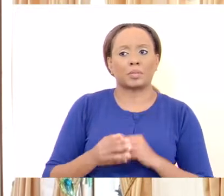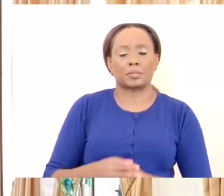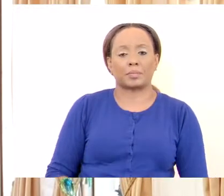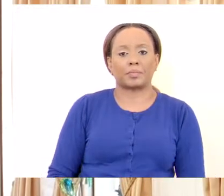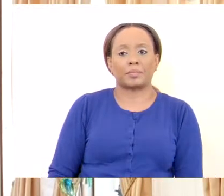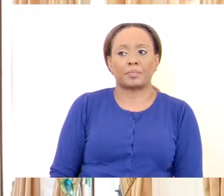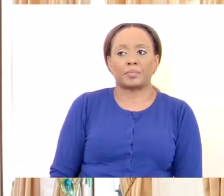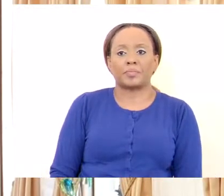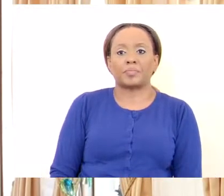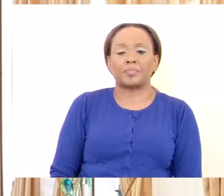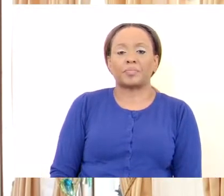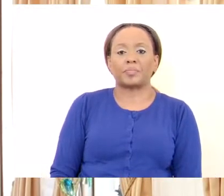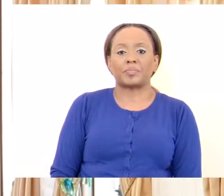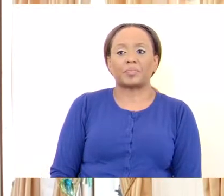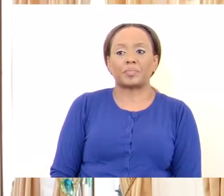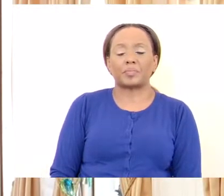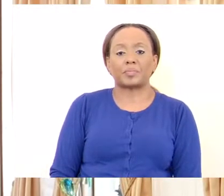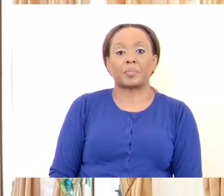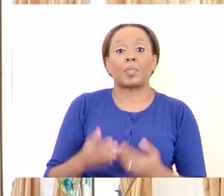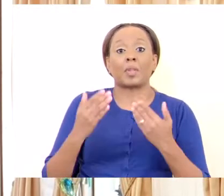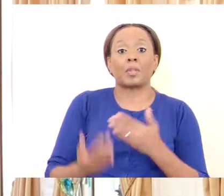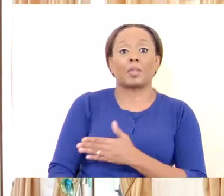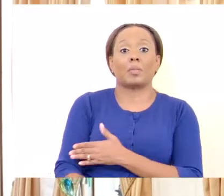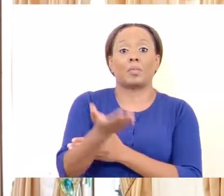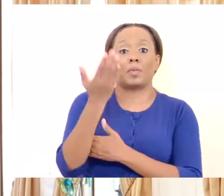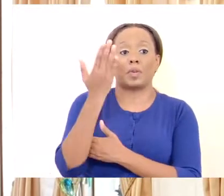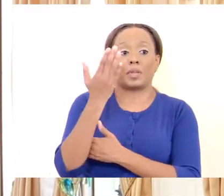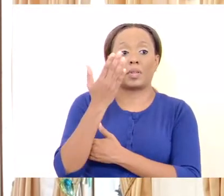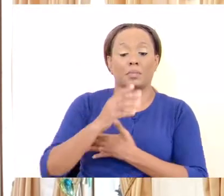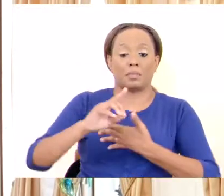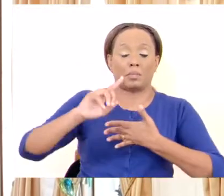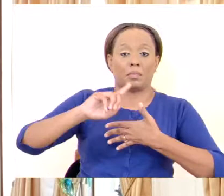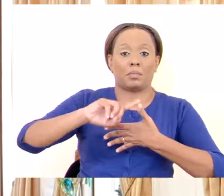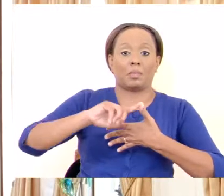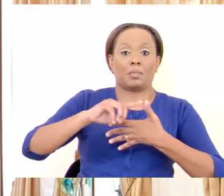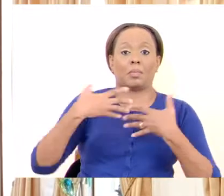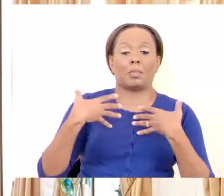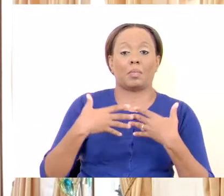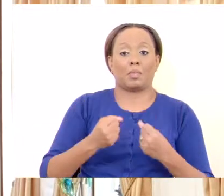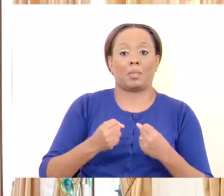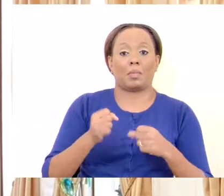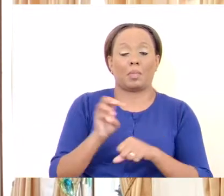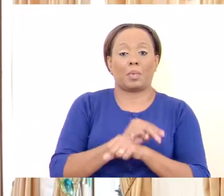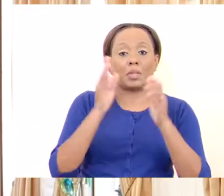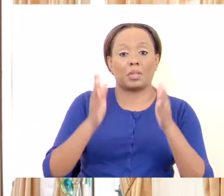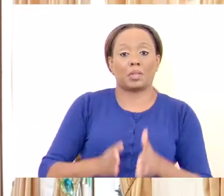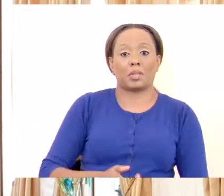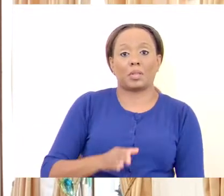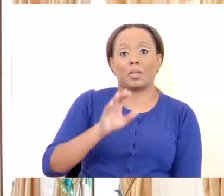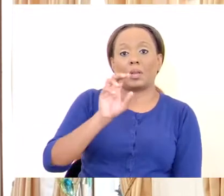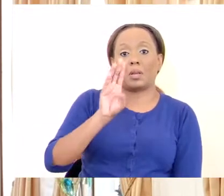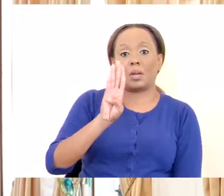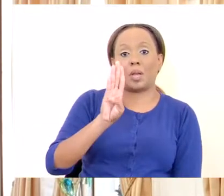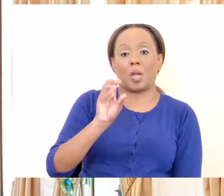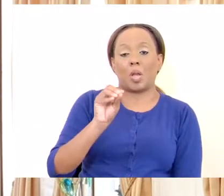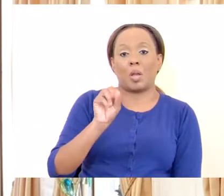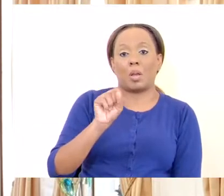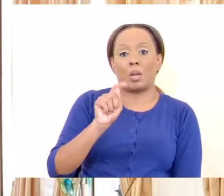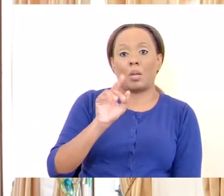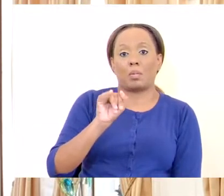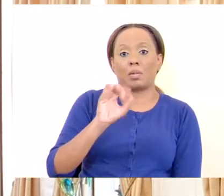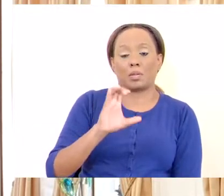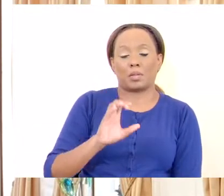Joining me here are Lieutenant Colonel, the Honorable Jeffrey Bostick, Minister of Health and